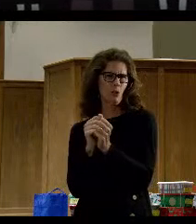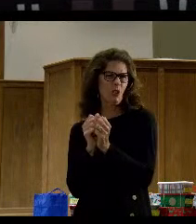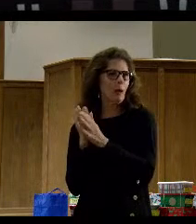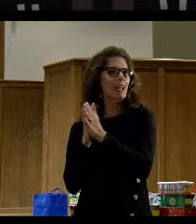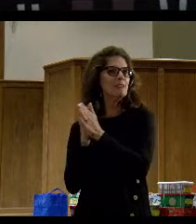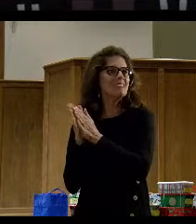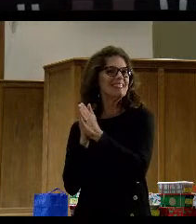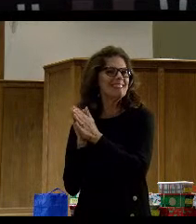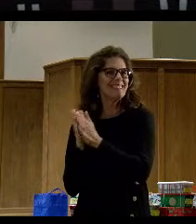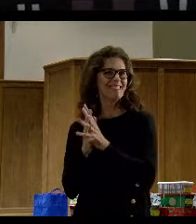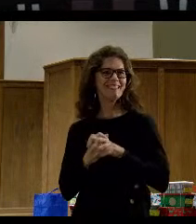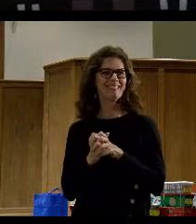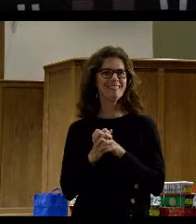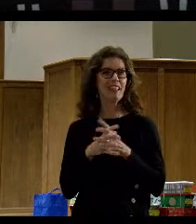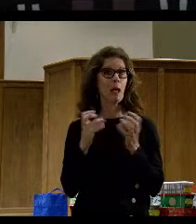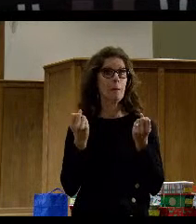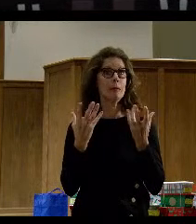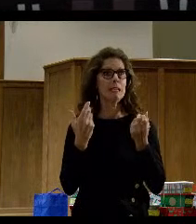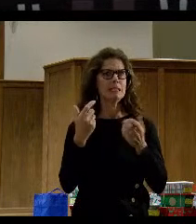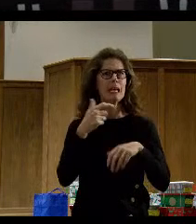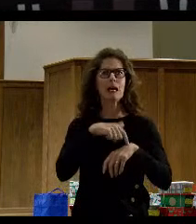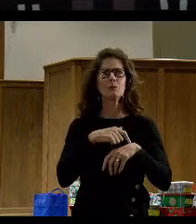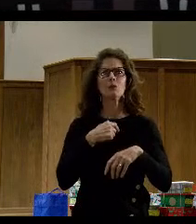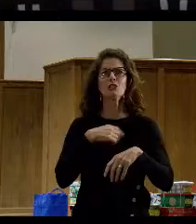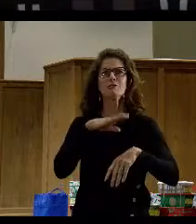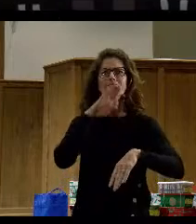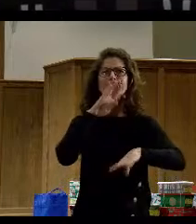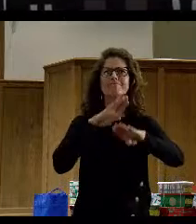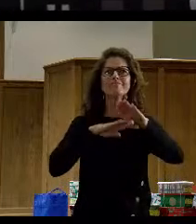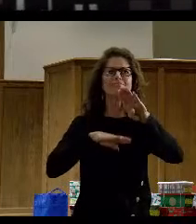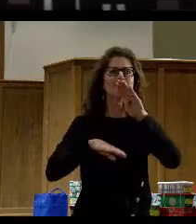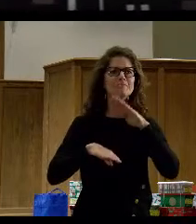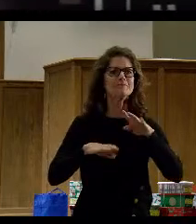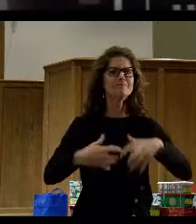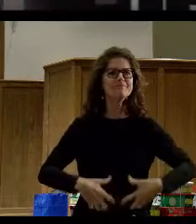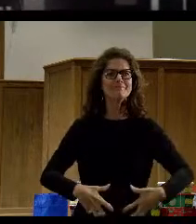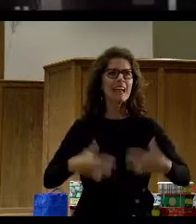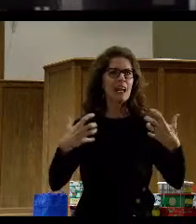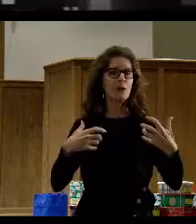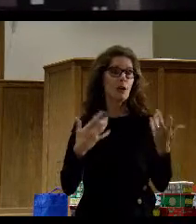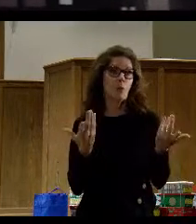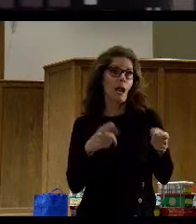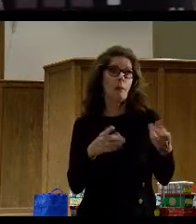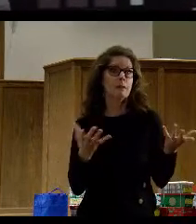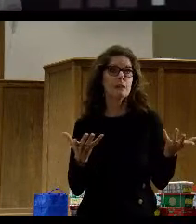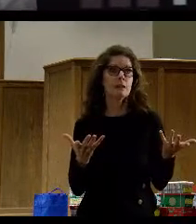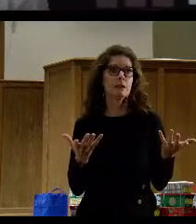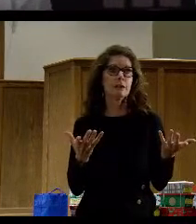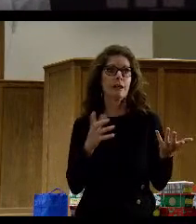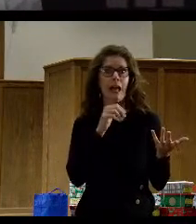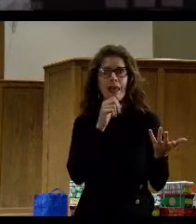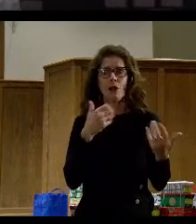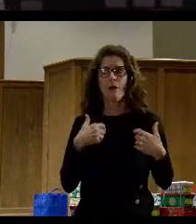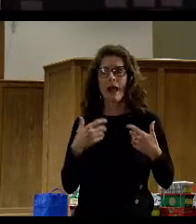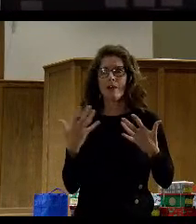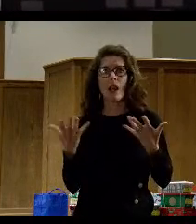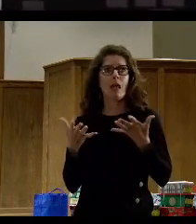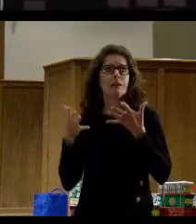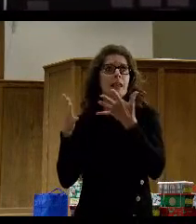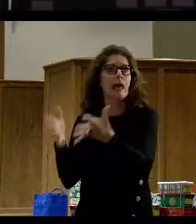just frustrated and angry, then what happens is you just don't have a lot to give to